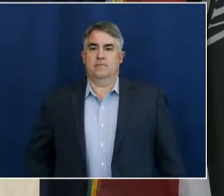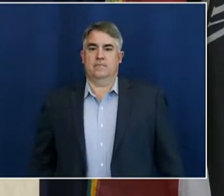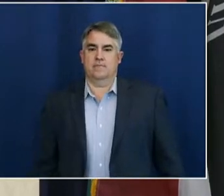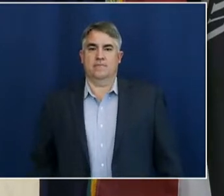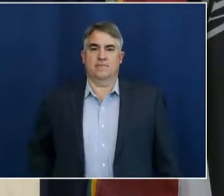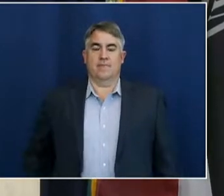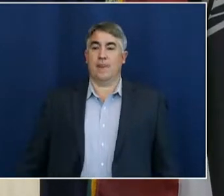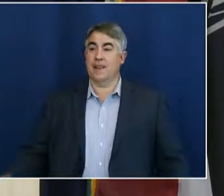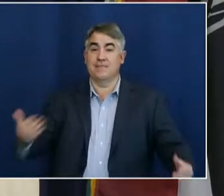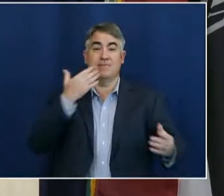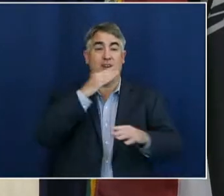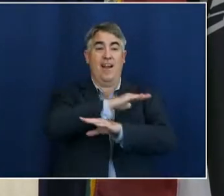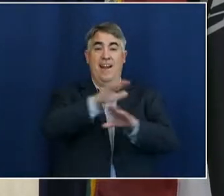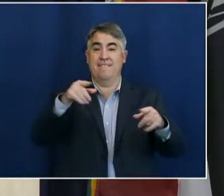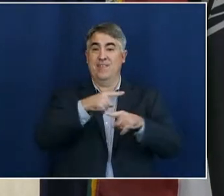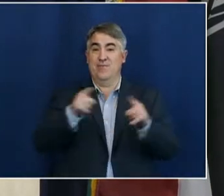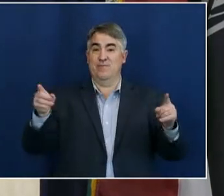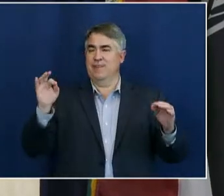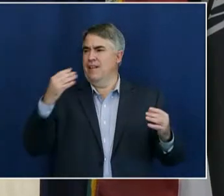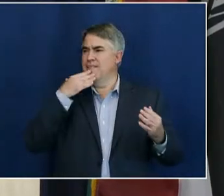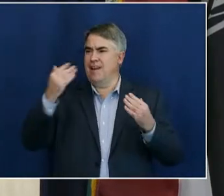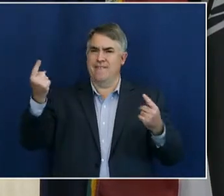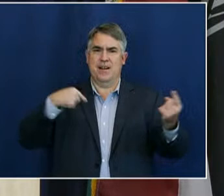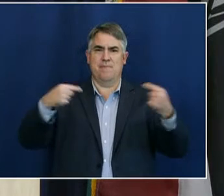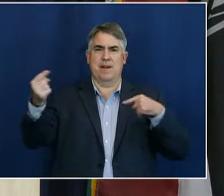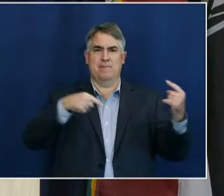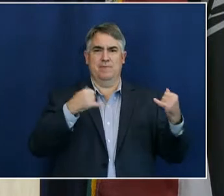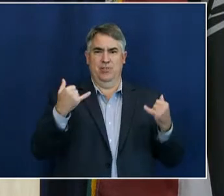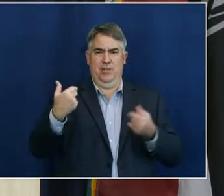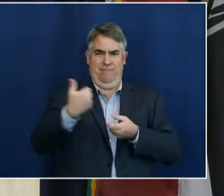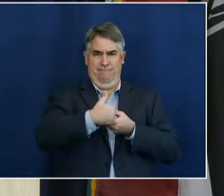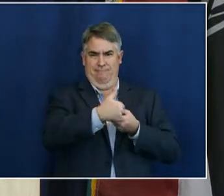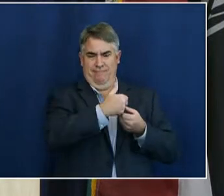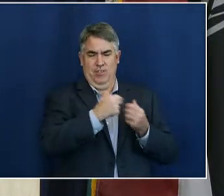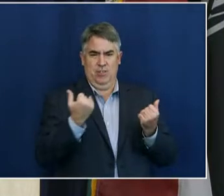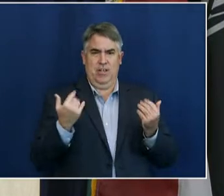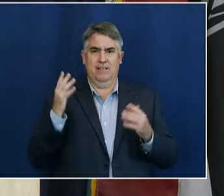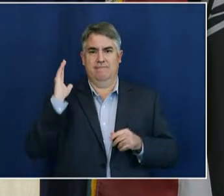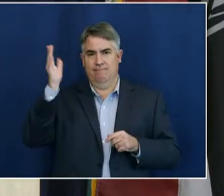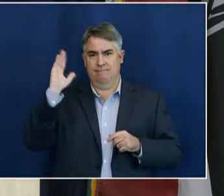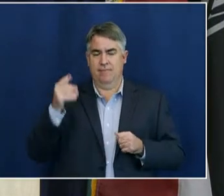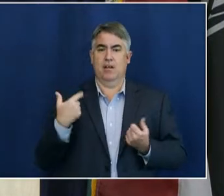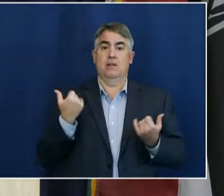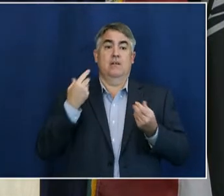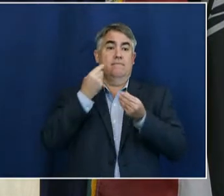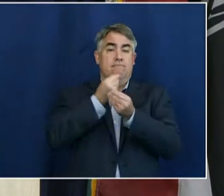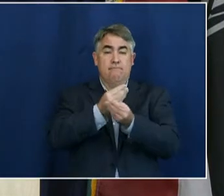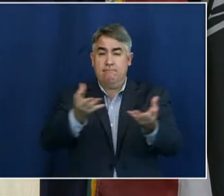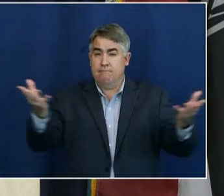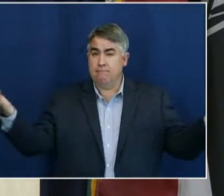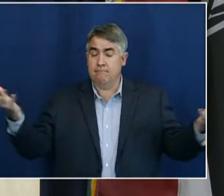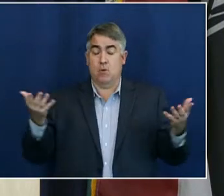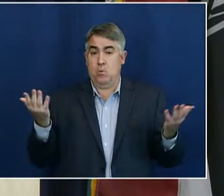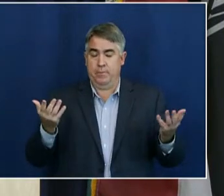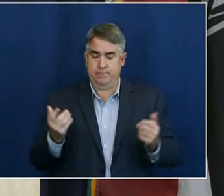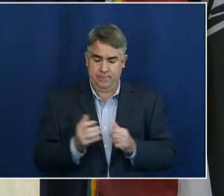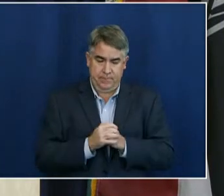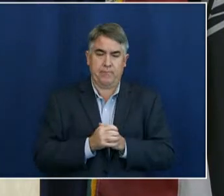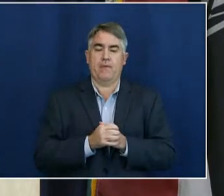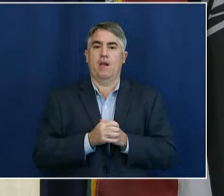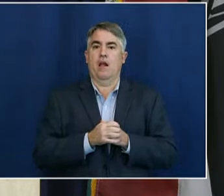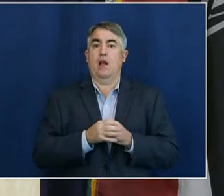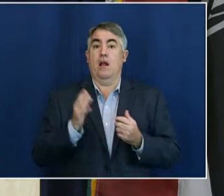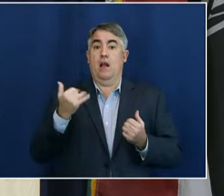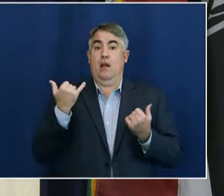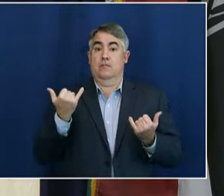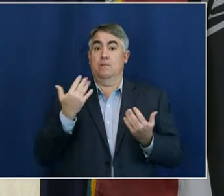Good afternoon. Thank you for joining us. We want to give you an update on our COVID situation. I will start with some reasonably